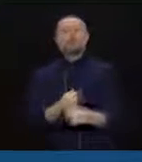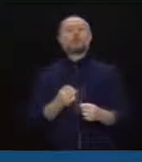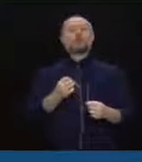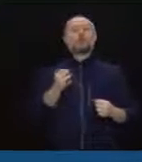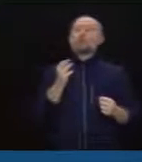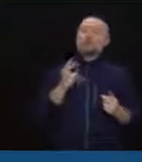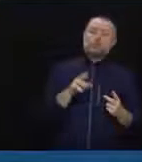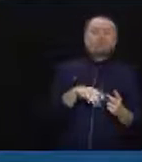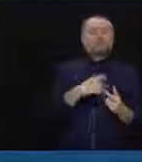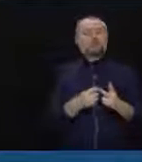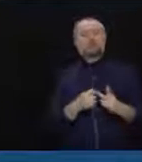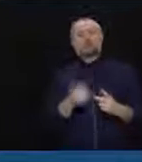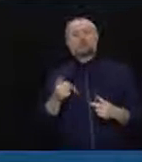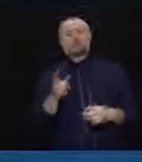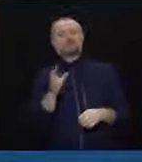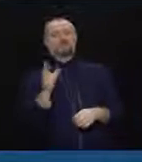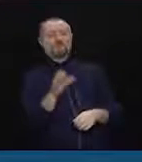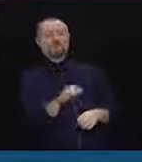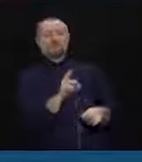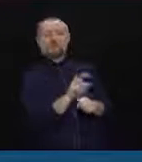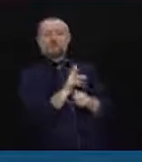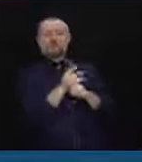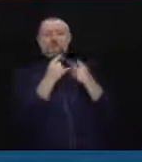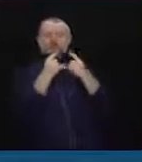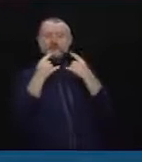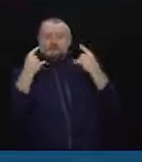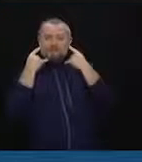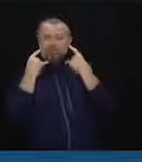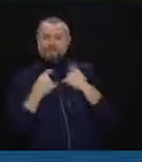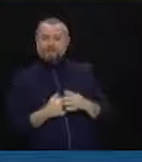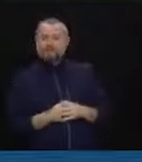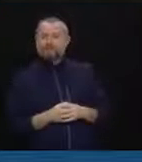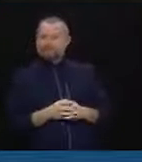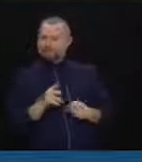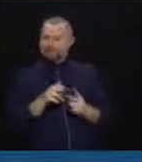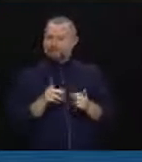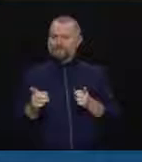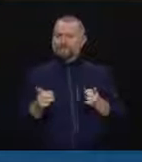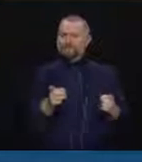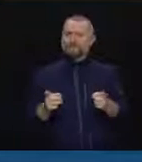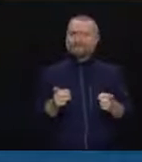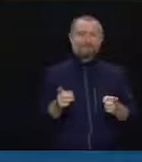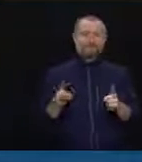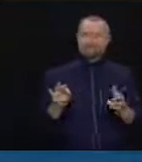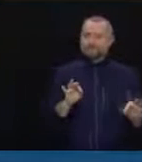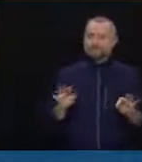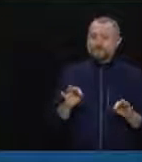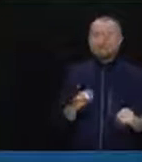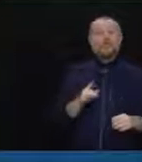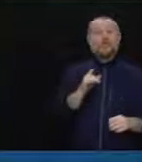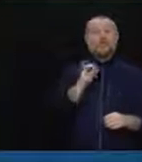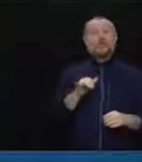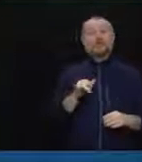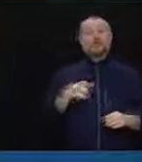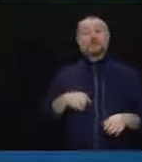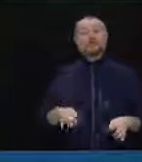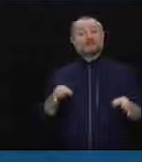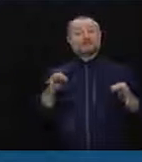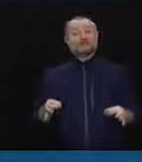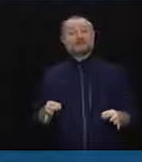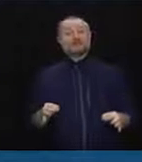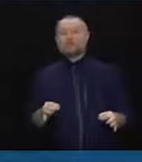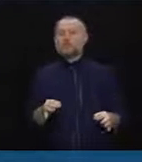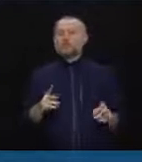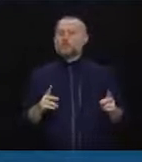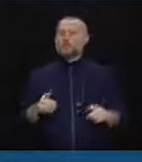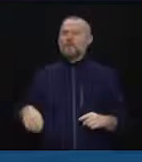masks. It was a strong action to take at the time. We heard a lot about it, but I again stand behind that as